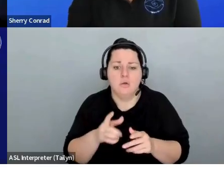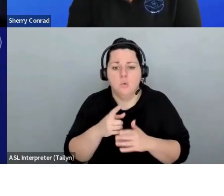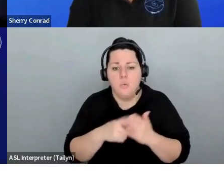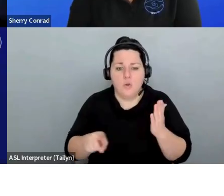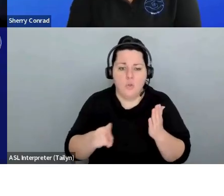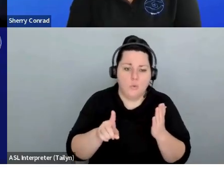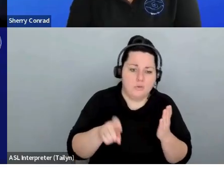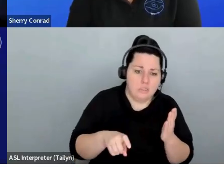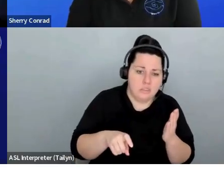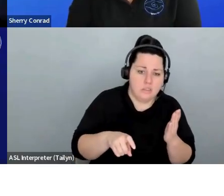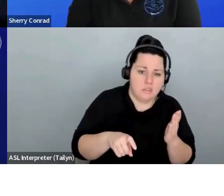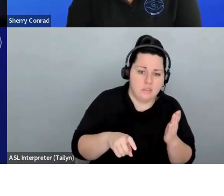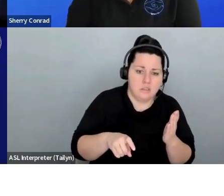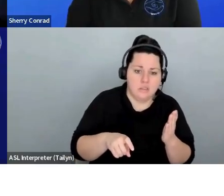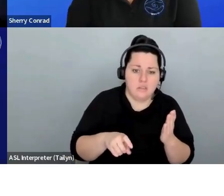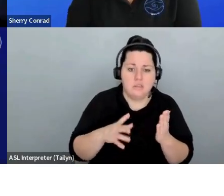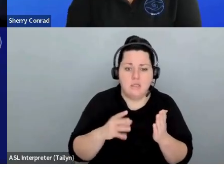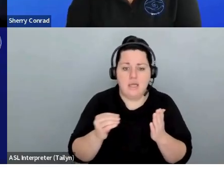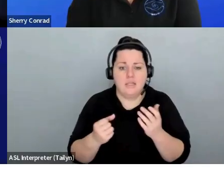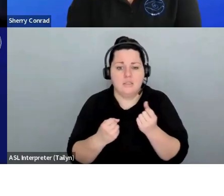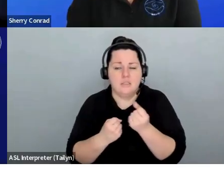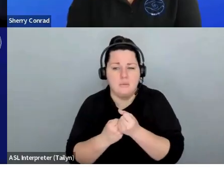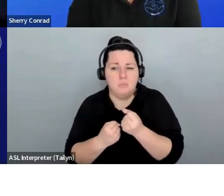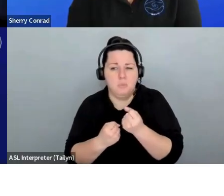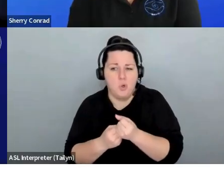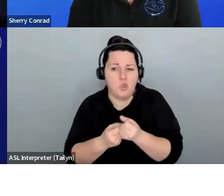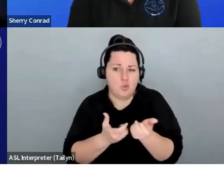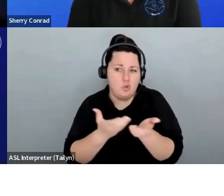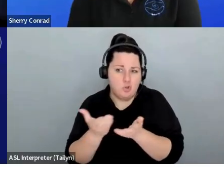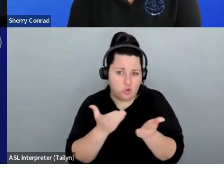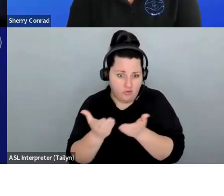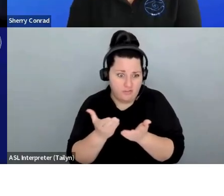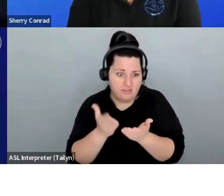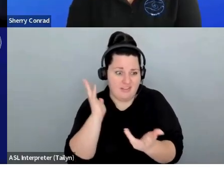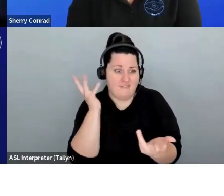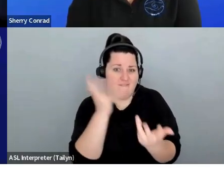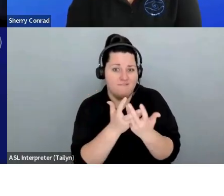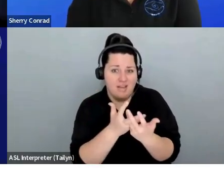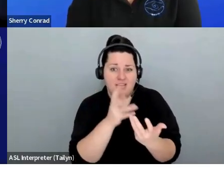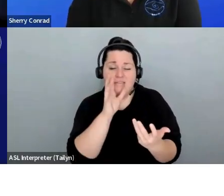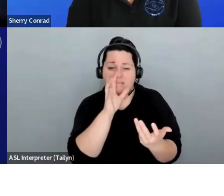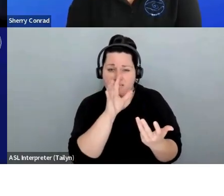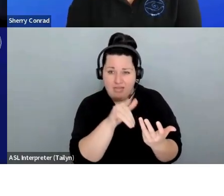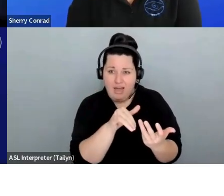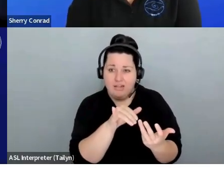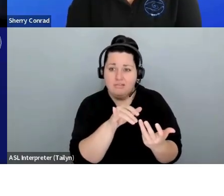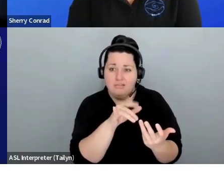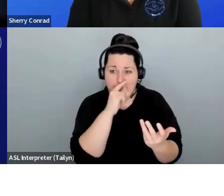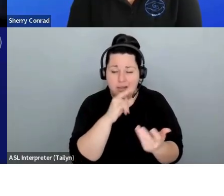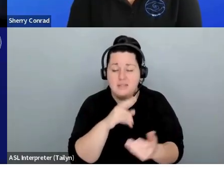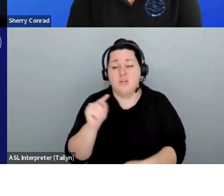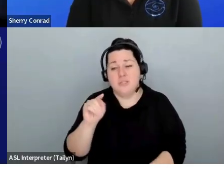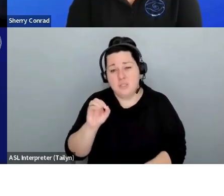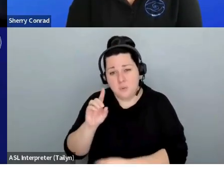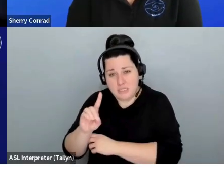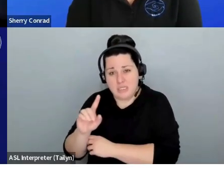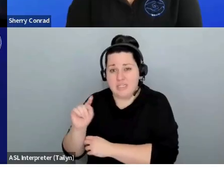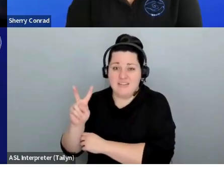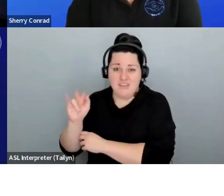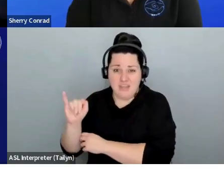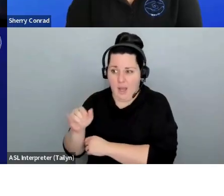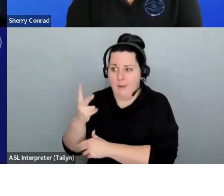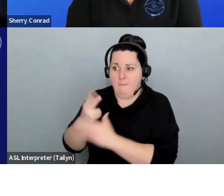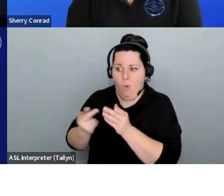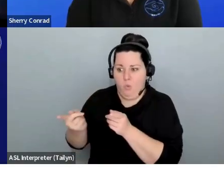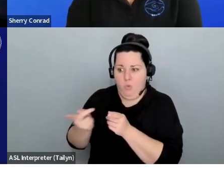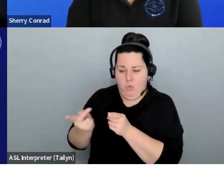needs and support services that the teacher of the deaf and the teacher of the visual impaired will be